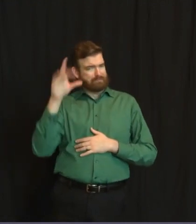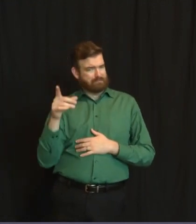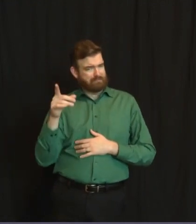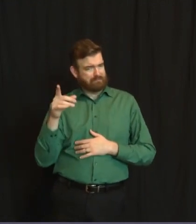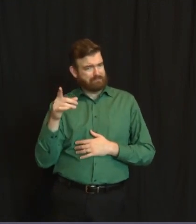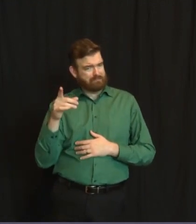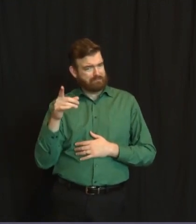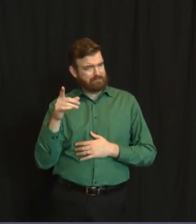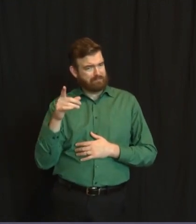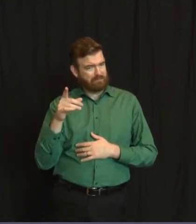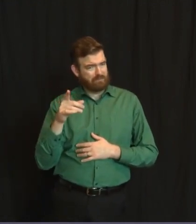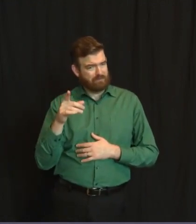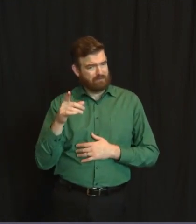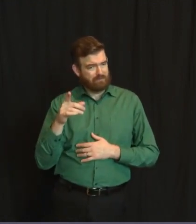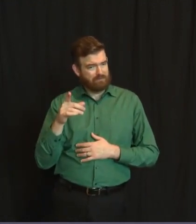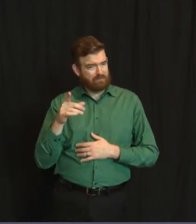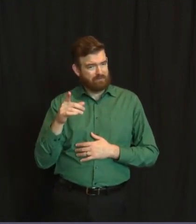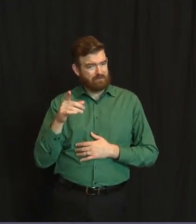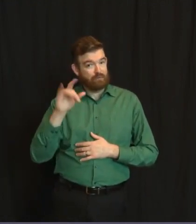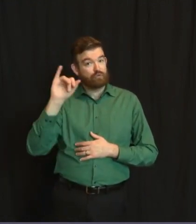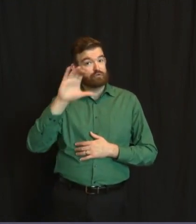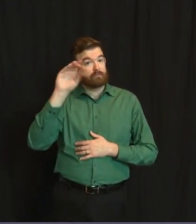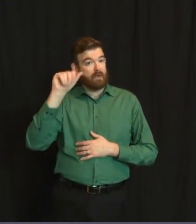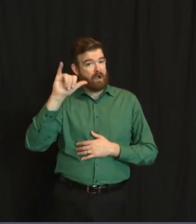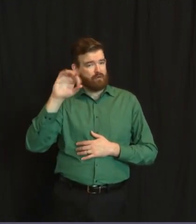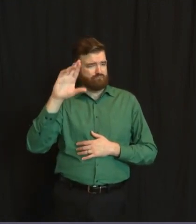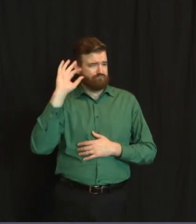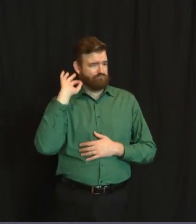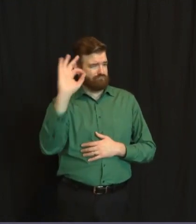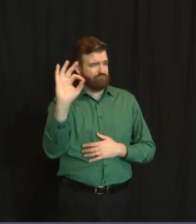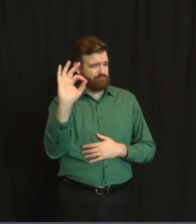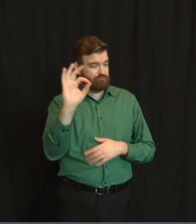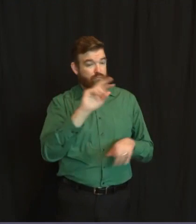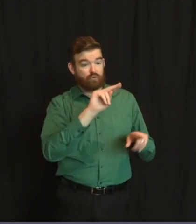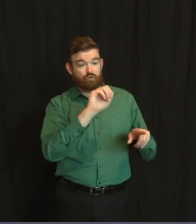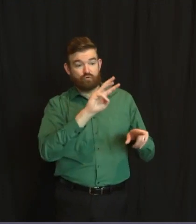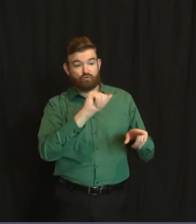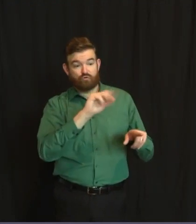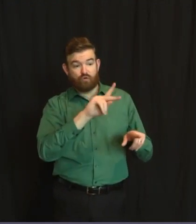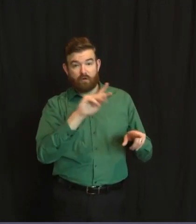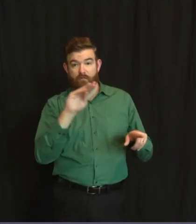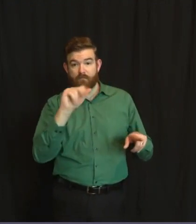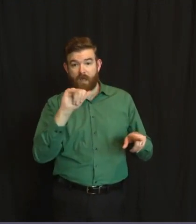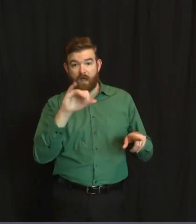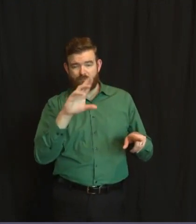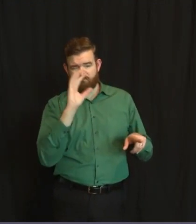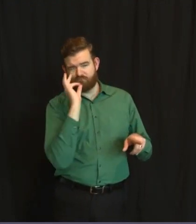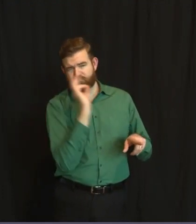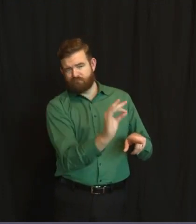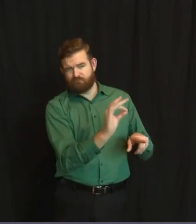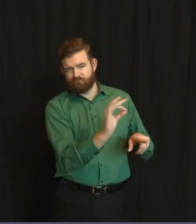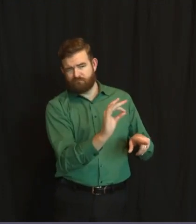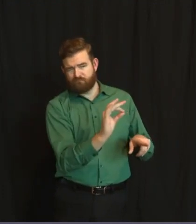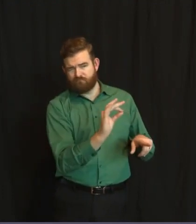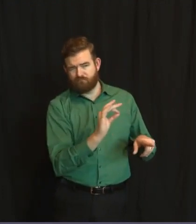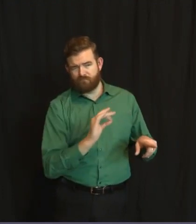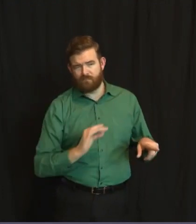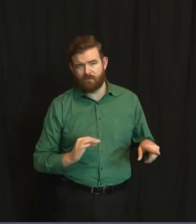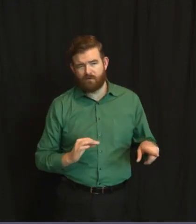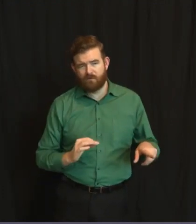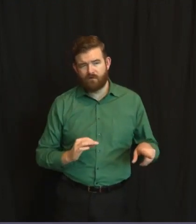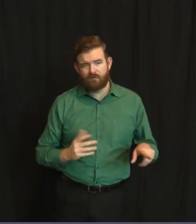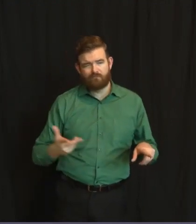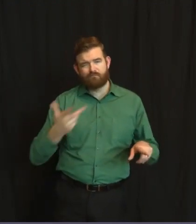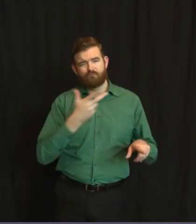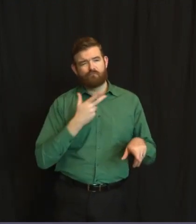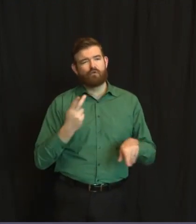I had a thrill yesterday with Mayor Baraka. He had me on his Facebook nightly town hall, which was very cool. He's doing an extraordinary